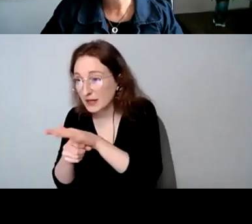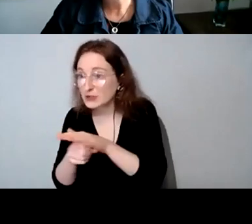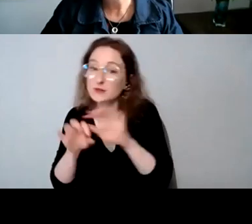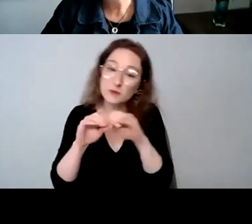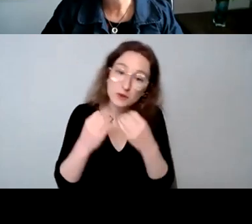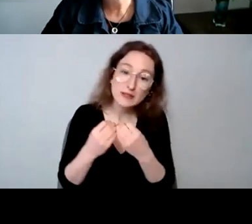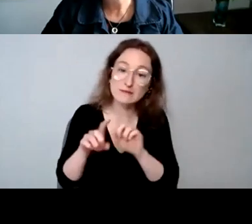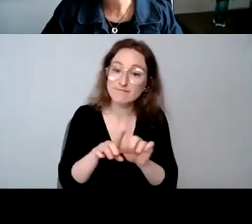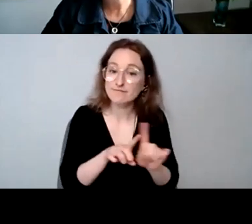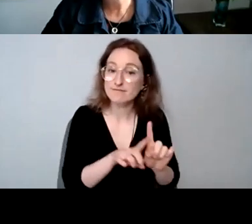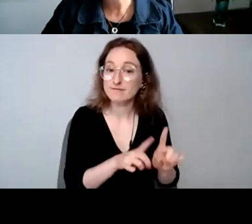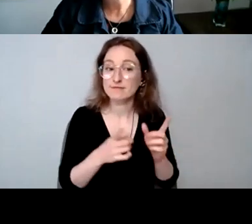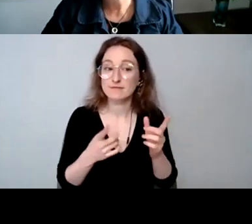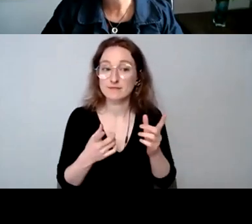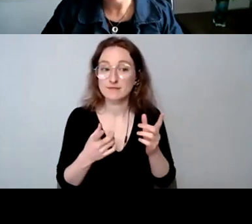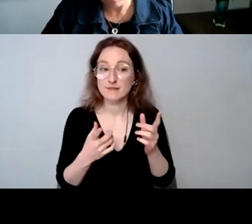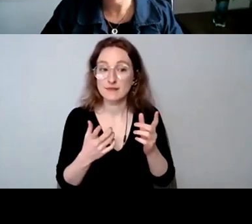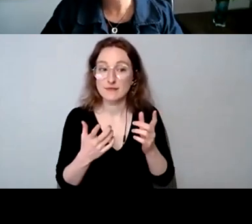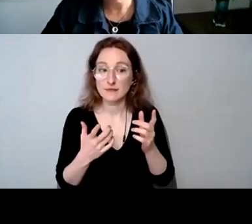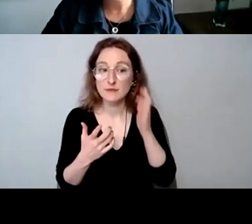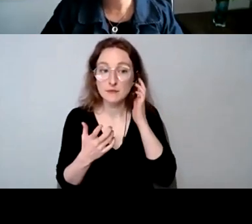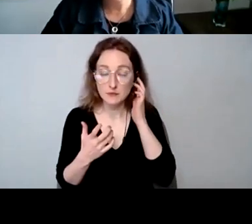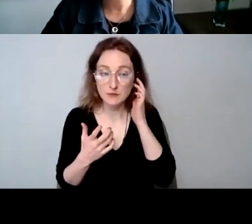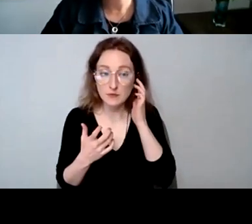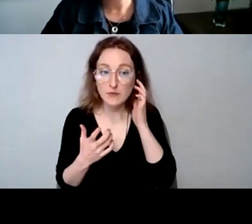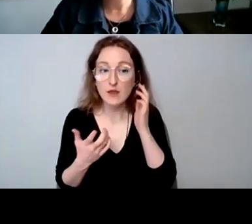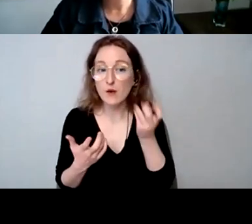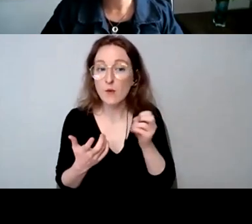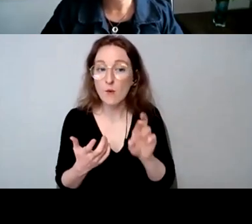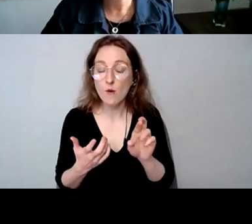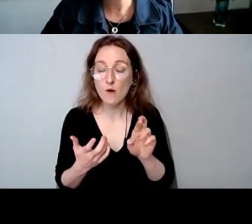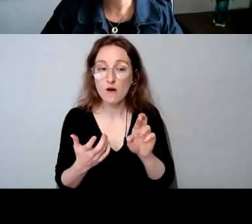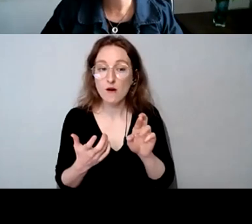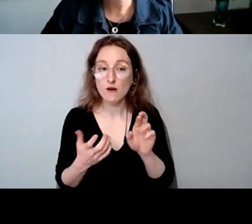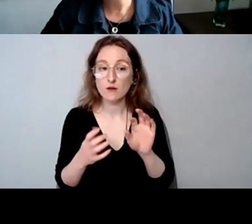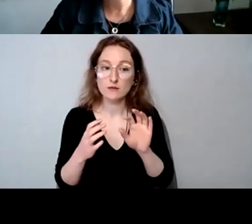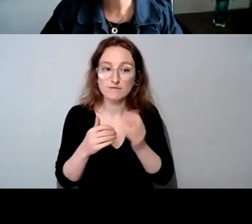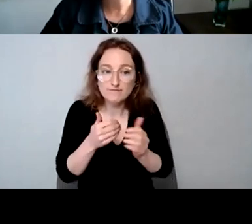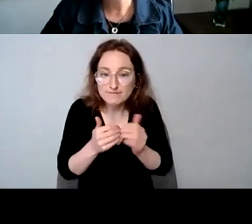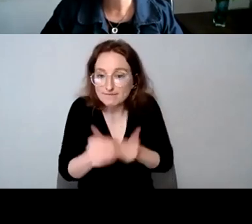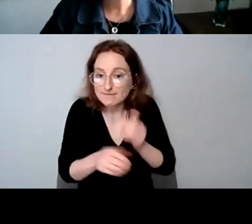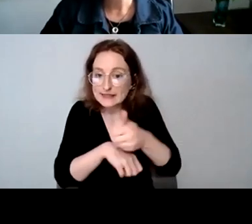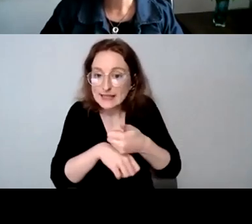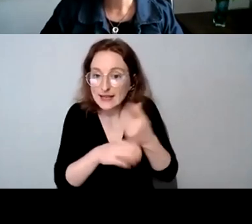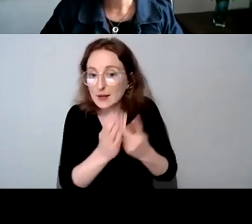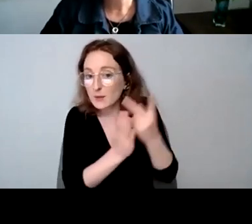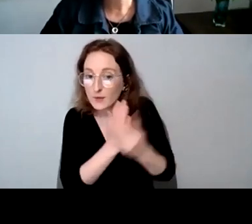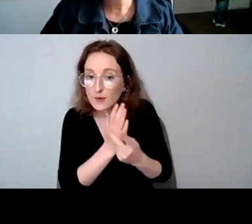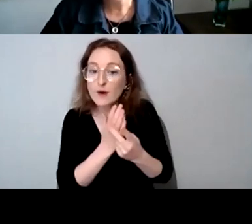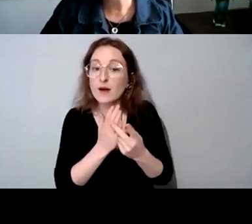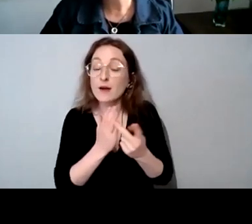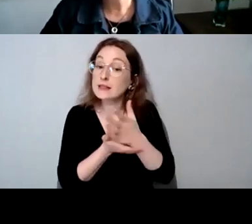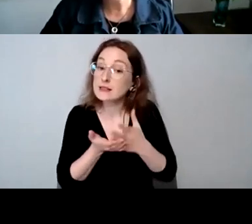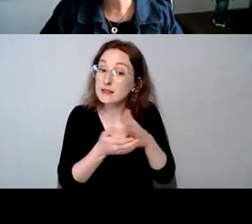from where they are writing and submitting those grant narratives, for example, or are organizing their programs. If in some